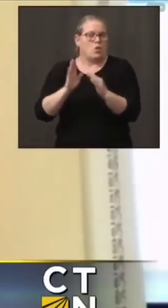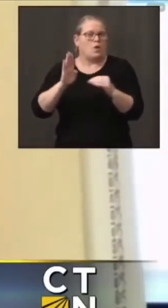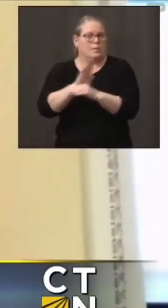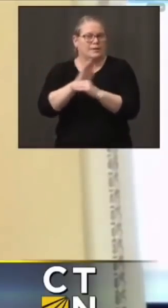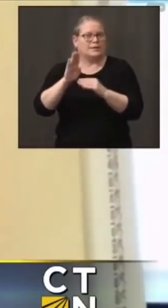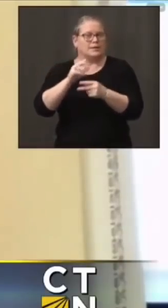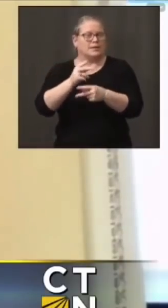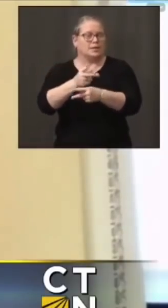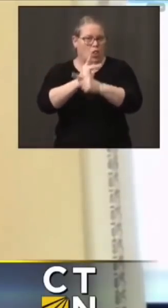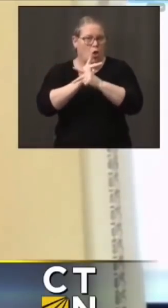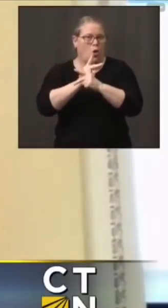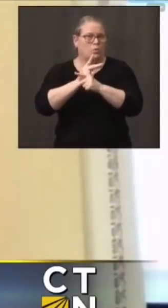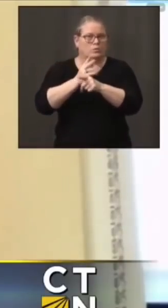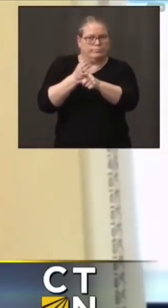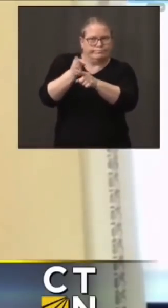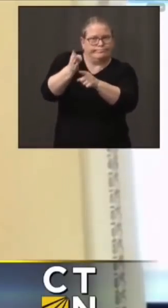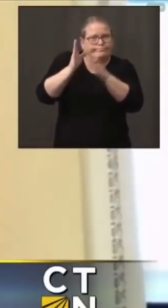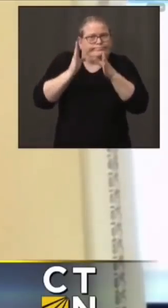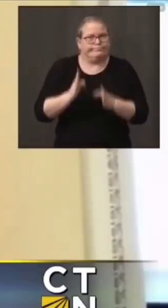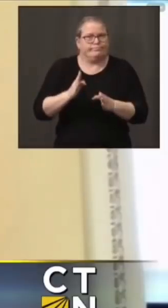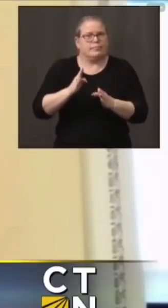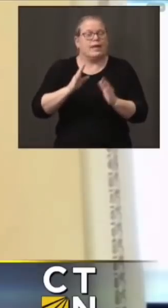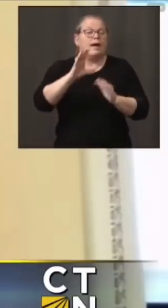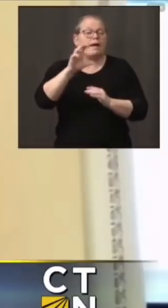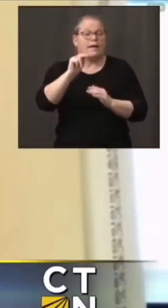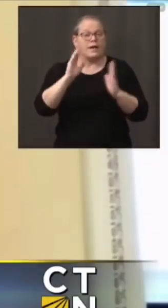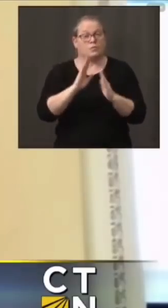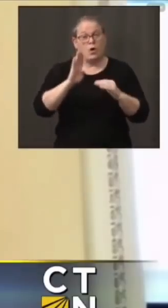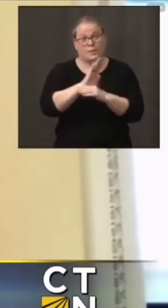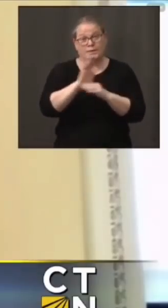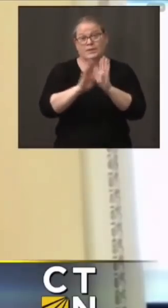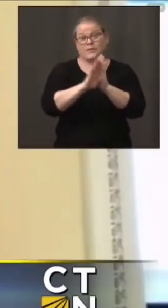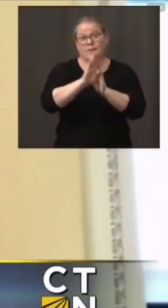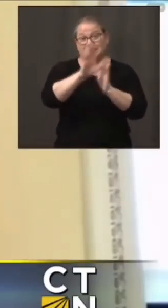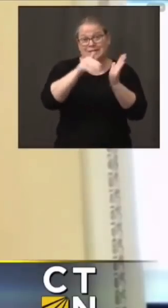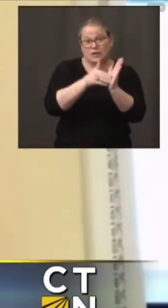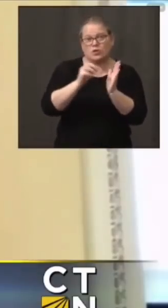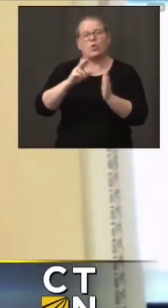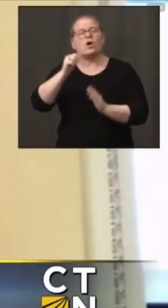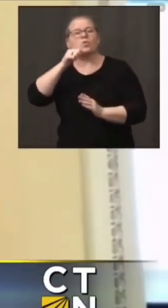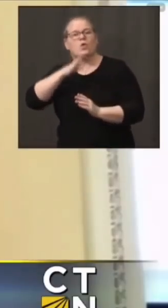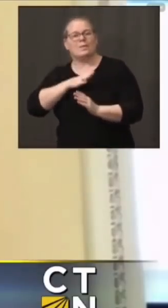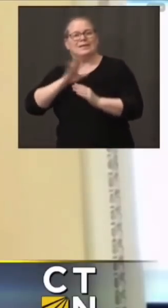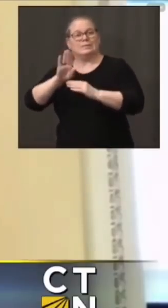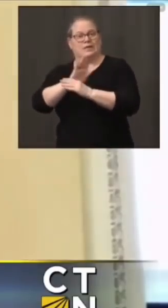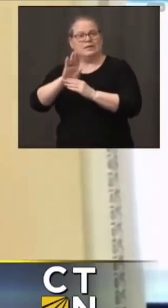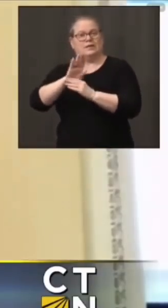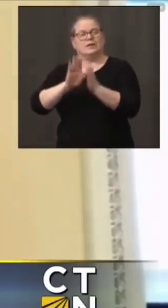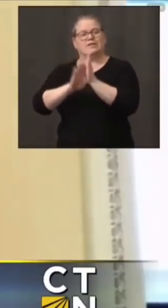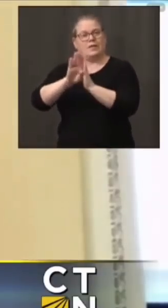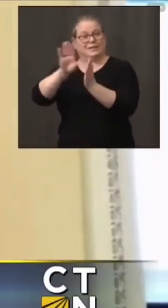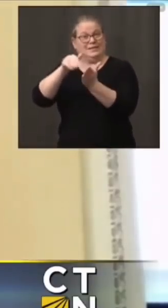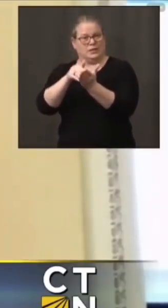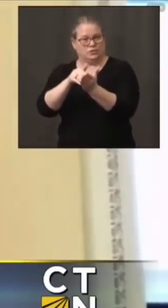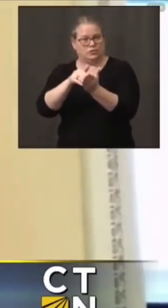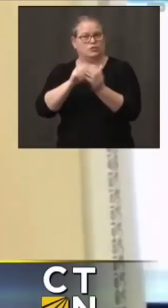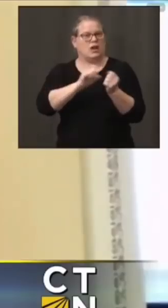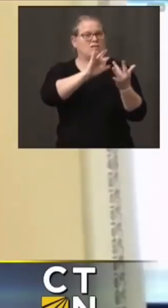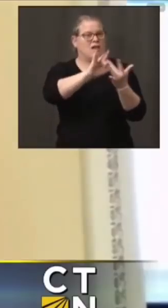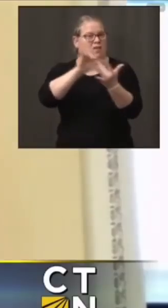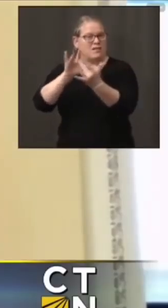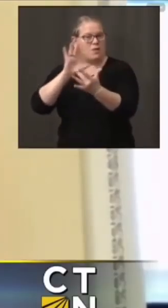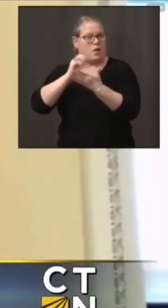Center or the Women's Business Development Center. On several other fronts, we have our families who